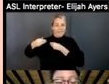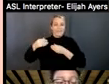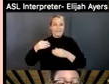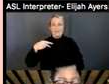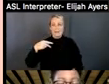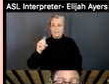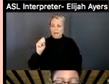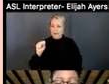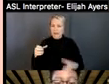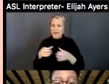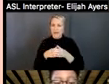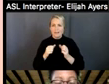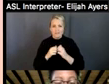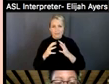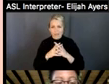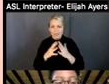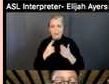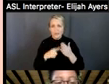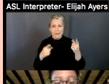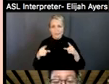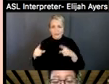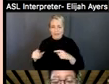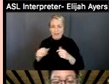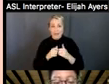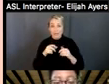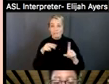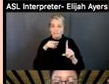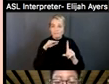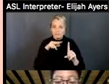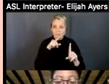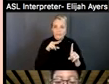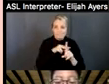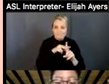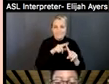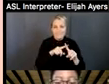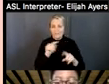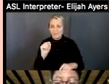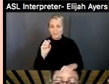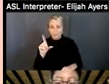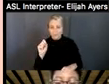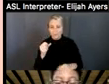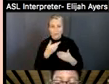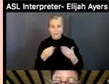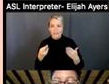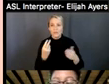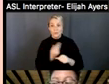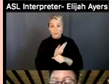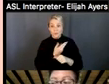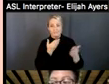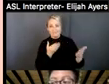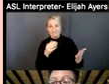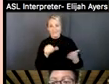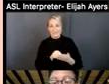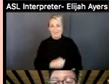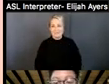know, the formation, what's happening, ways that you can tap into the tools and resources through that arena page.